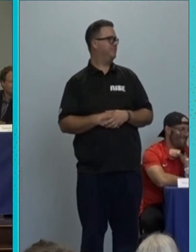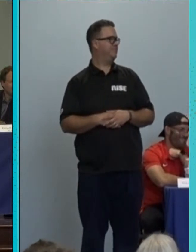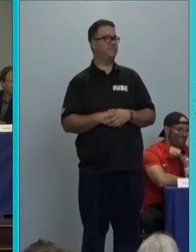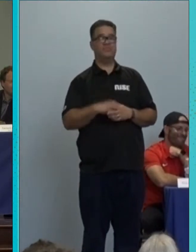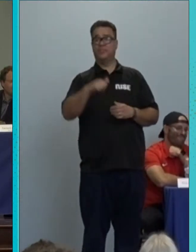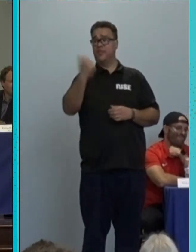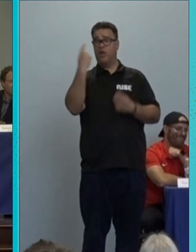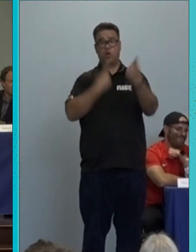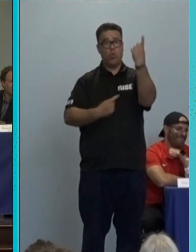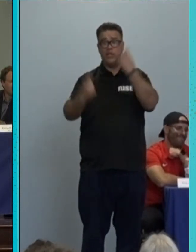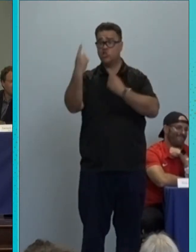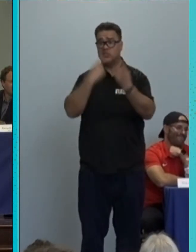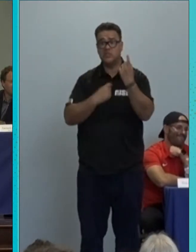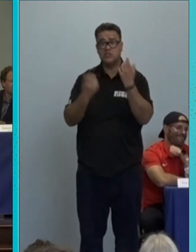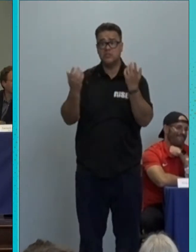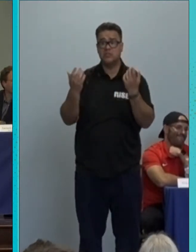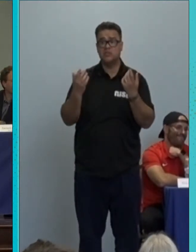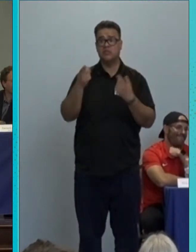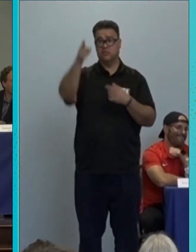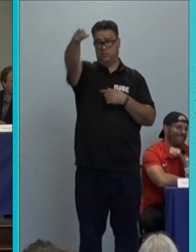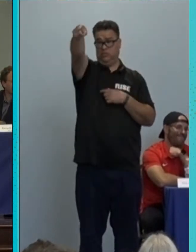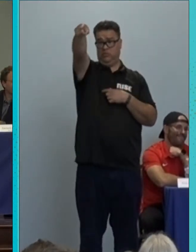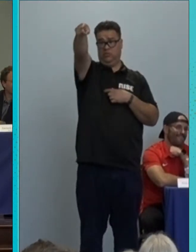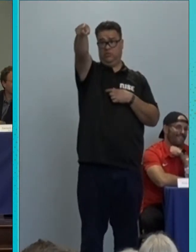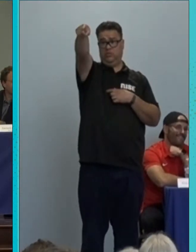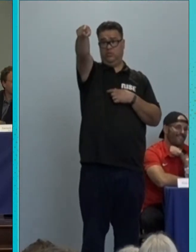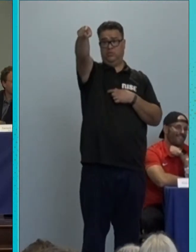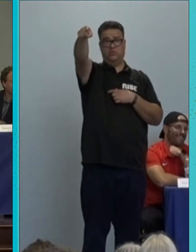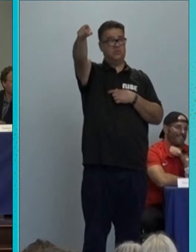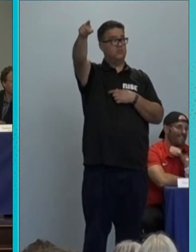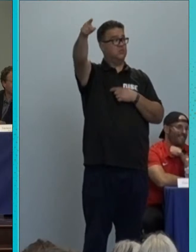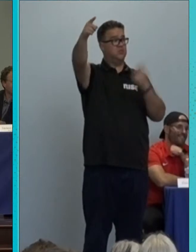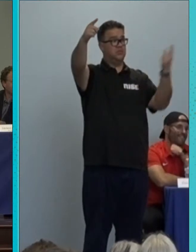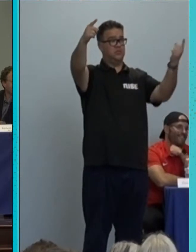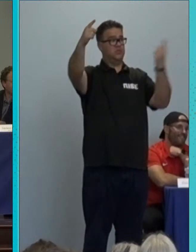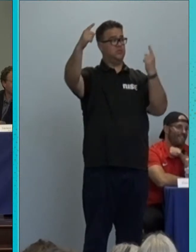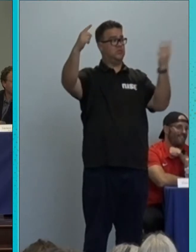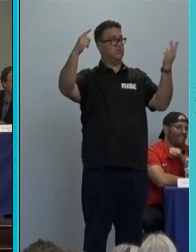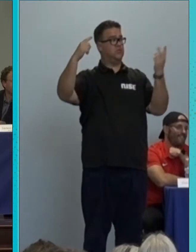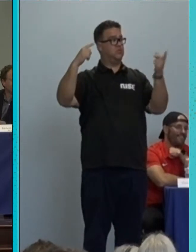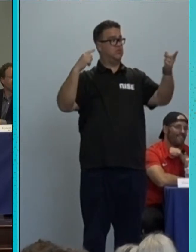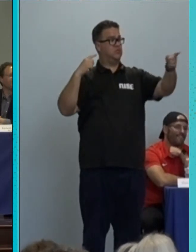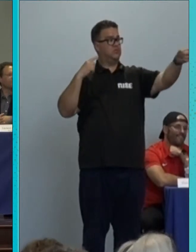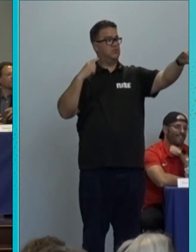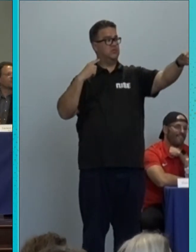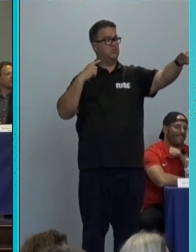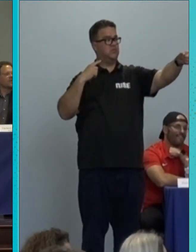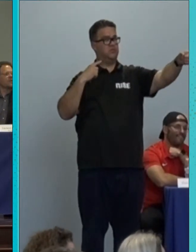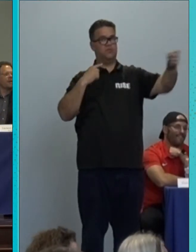Any other questions? Oh, go ahead here and then here.